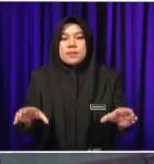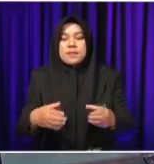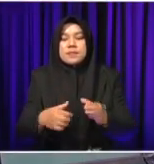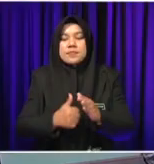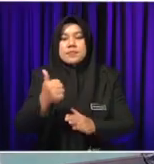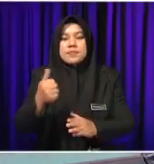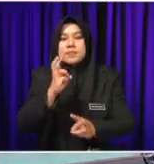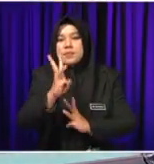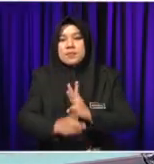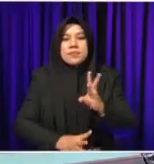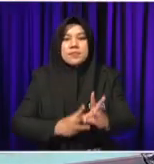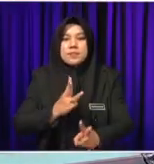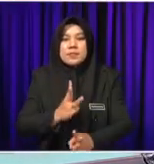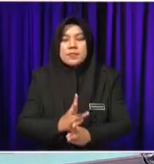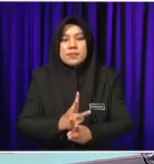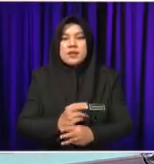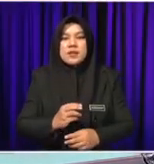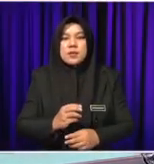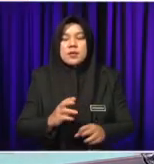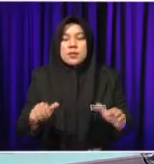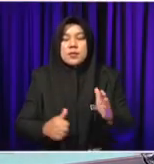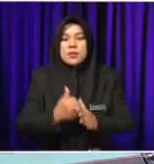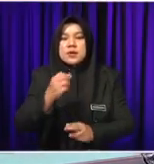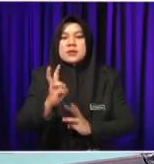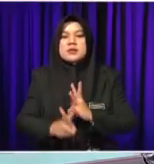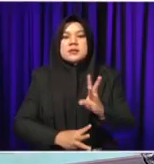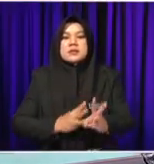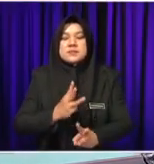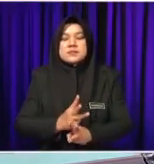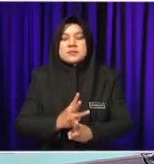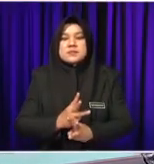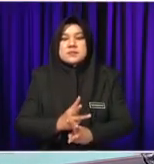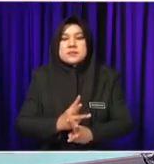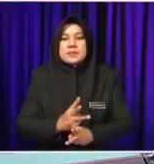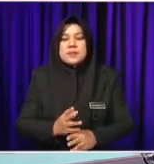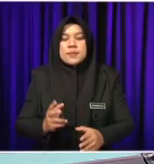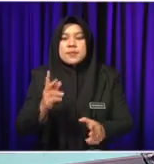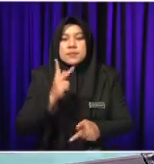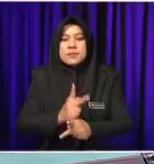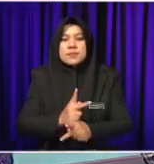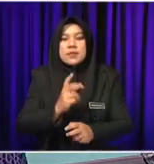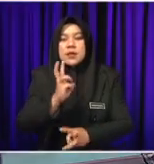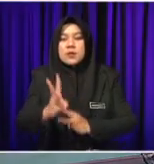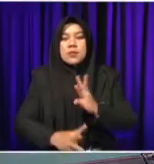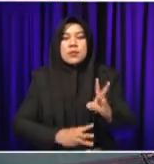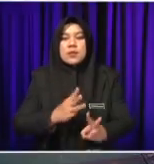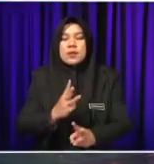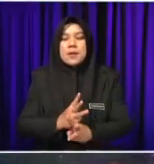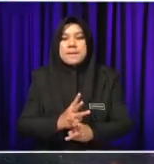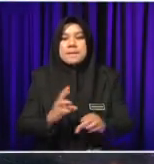better world. Say, make a better world. Let's go together, guys. The